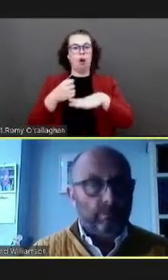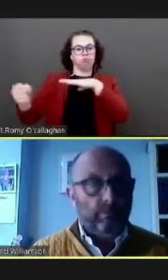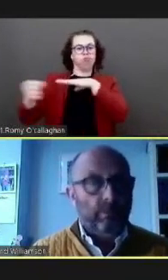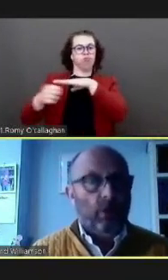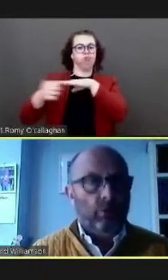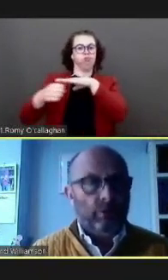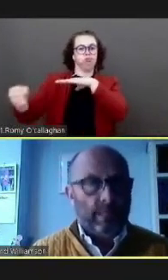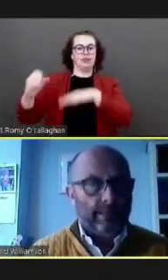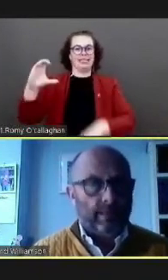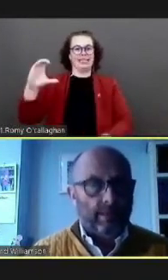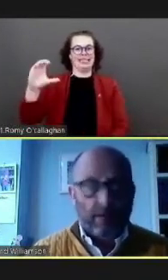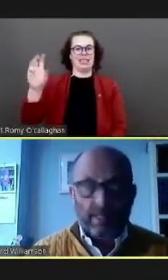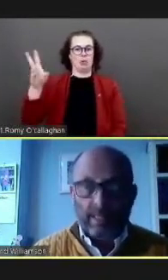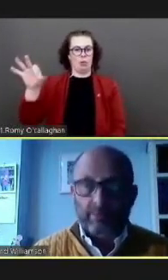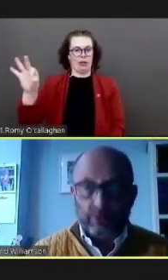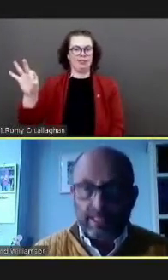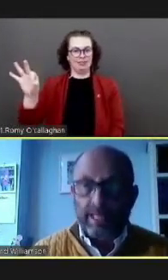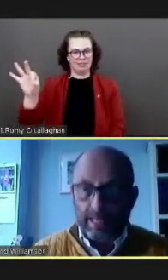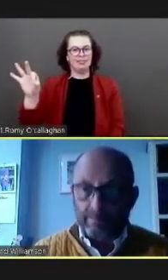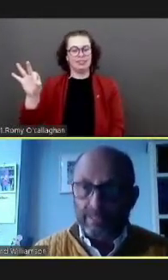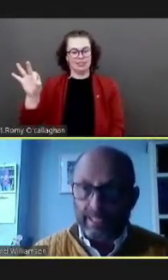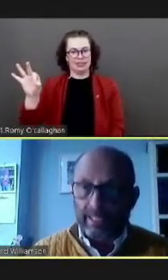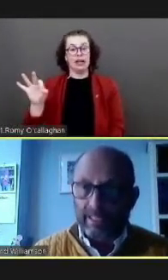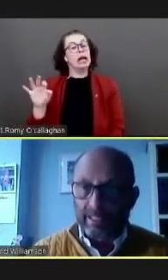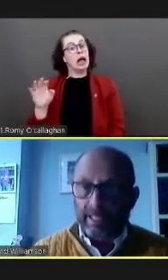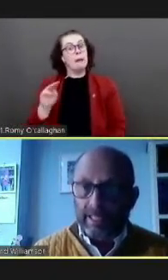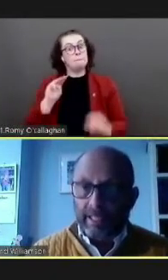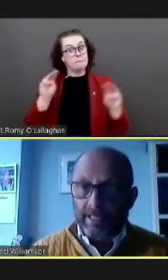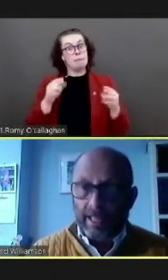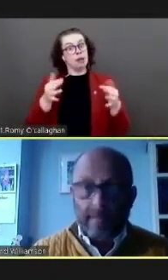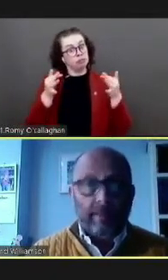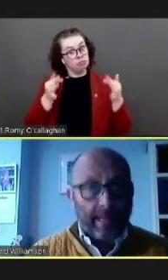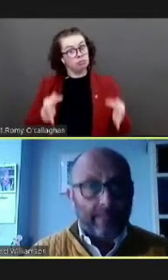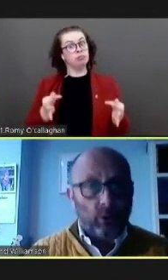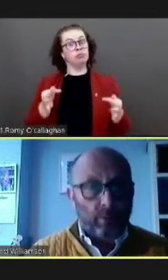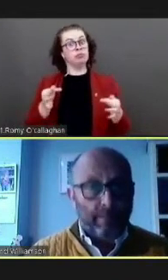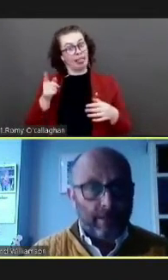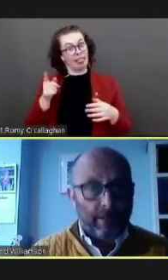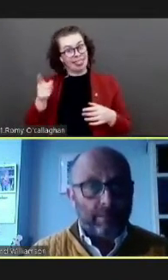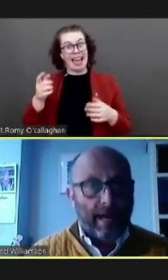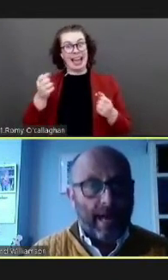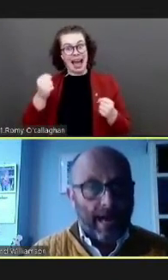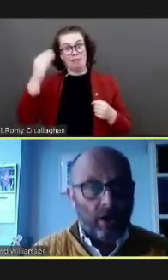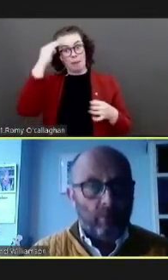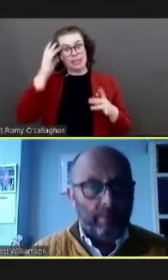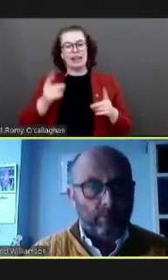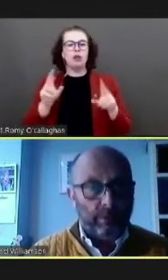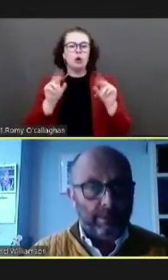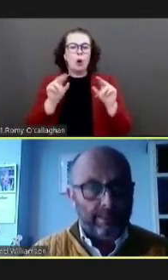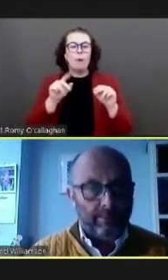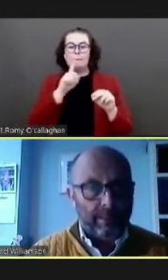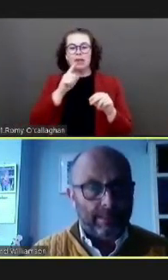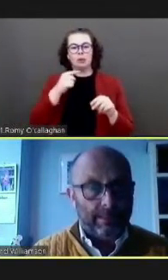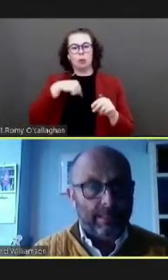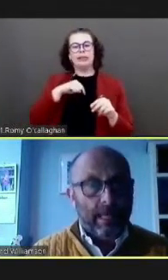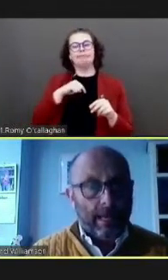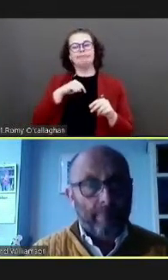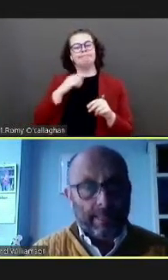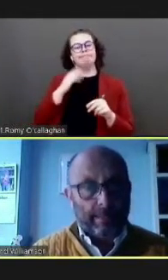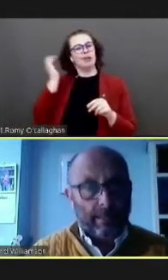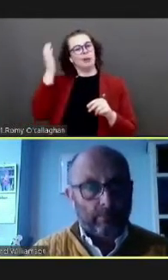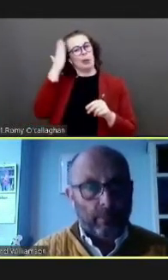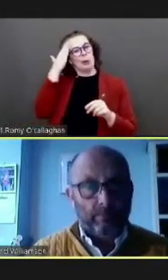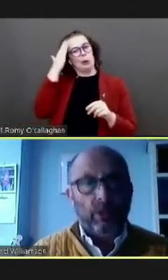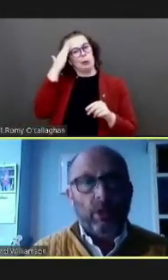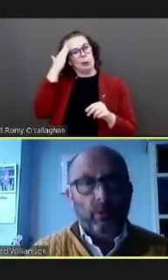wasn't known necessarily by that. It had a particular name. And that taught me a lot about how people with disabilities